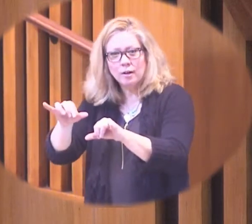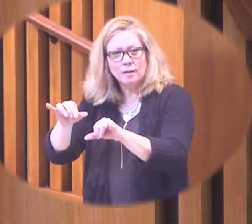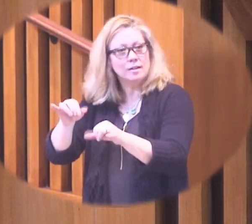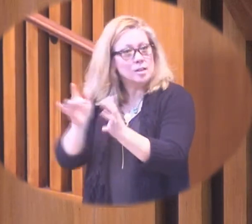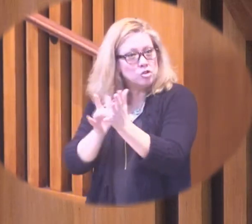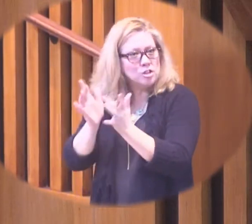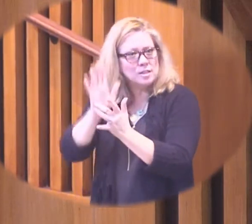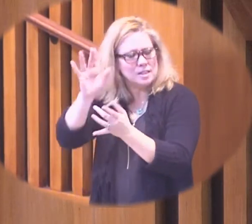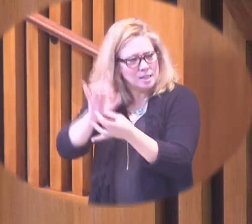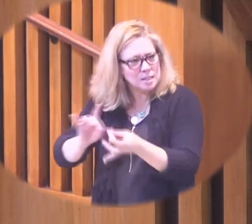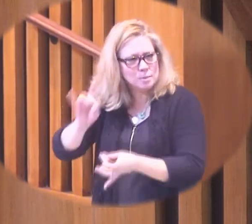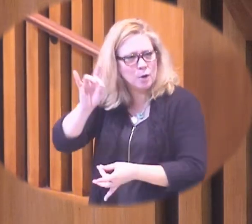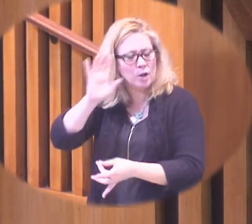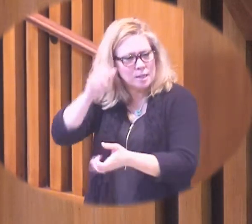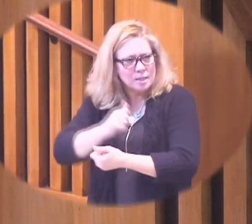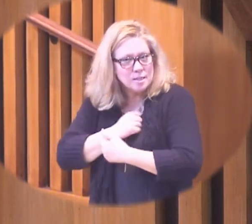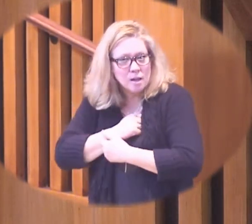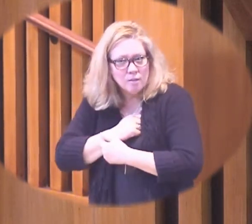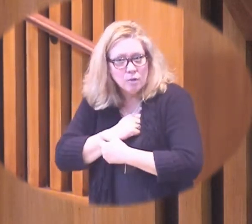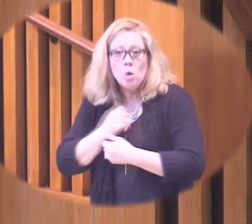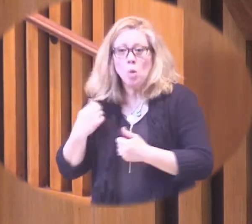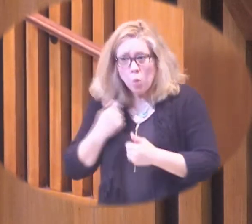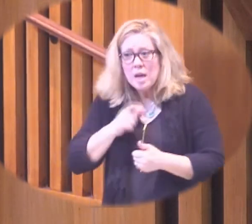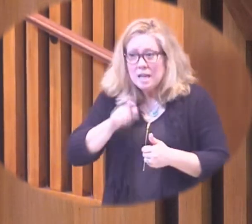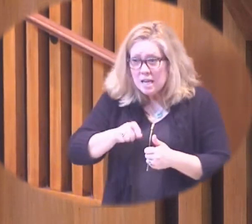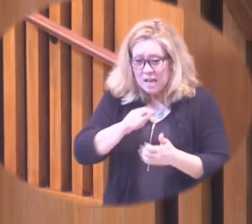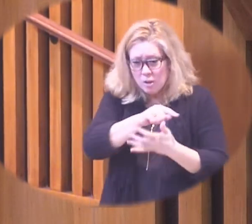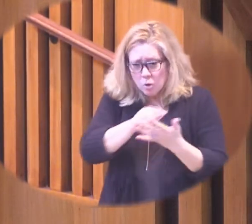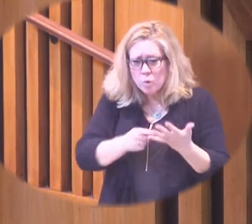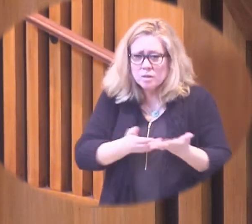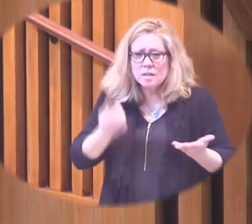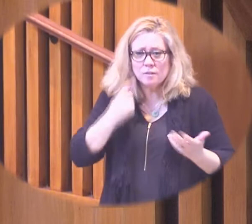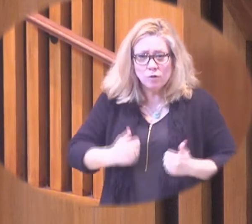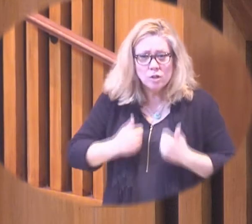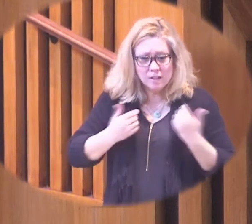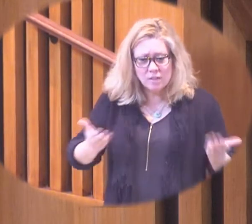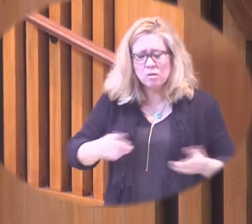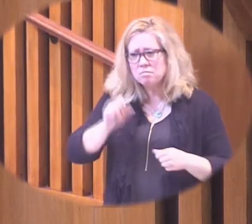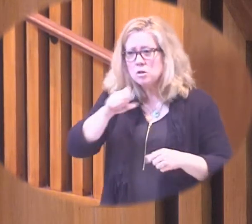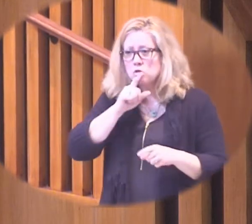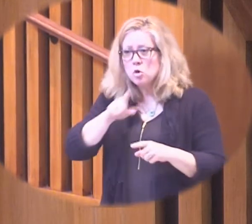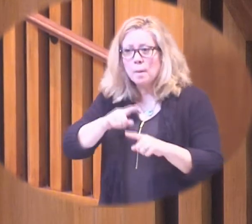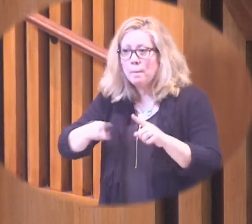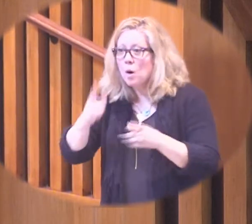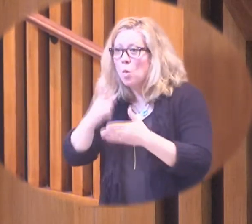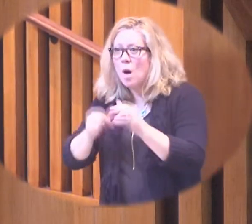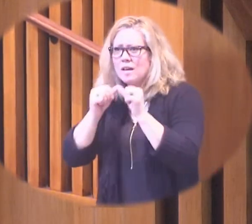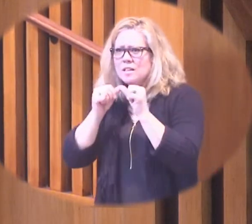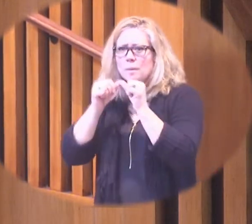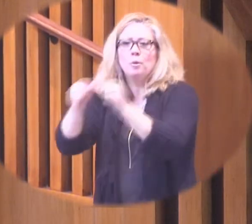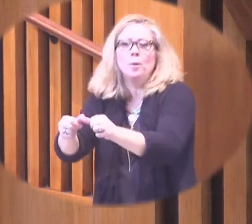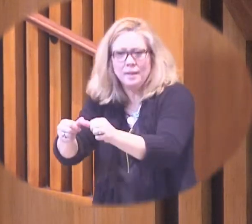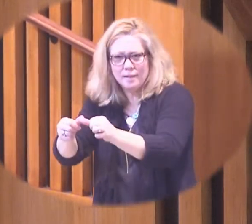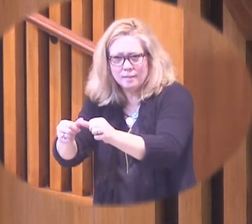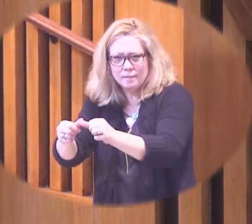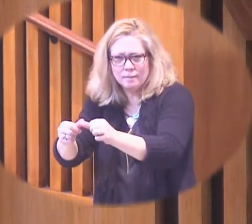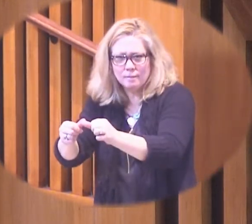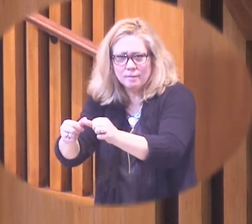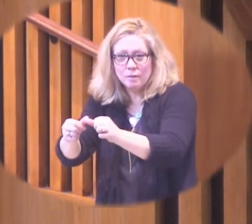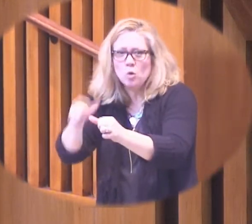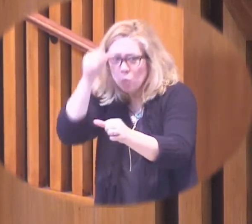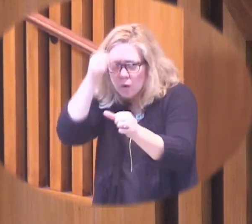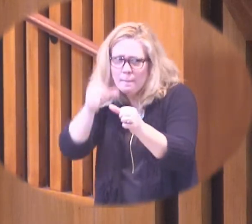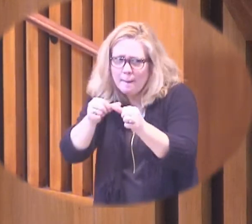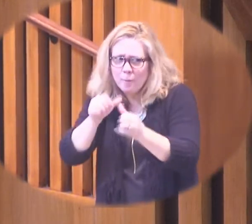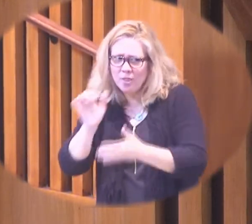stuff. But remember what lasts. And then secondly, do I see Jesus as